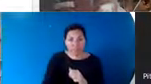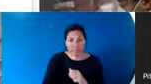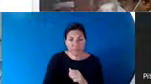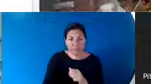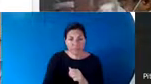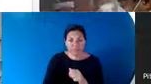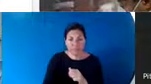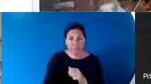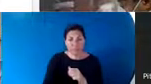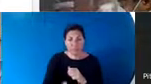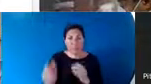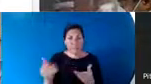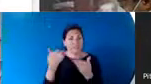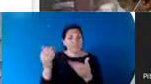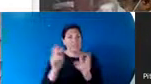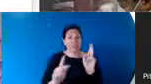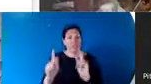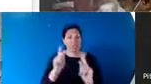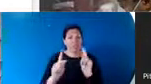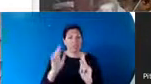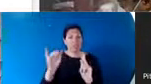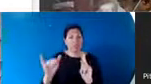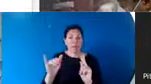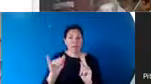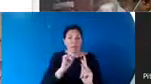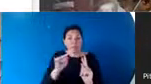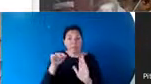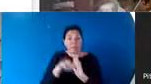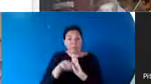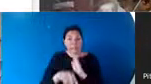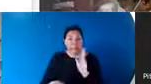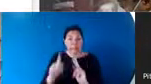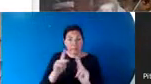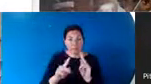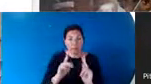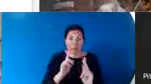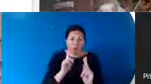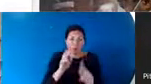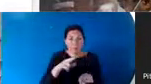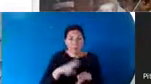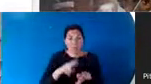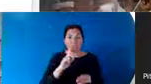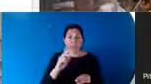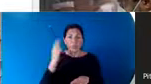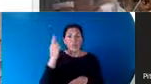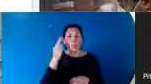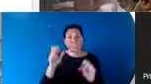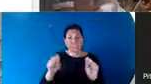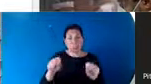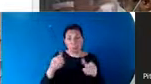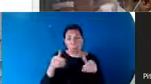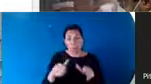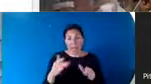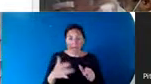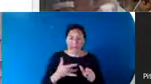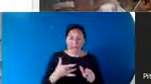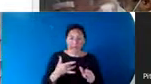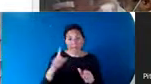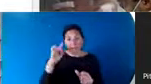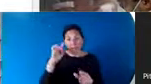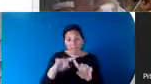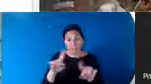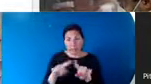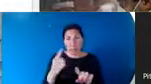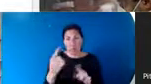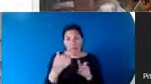proposing the Great Barrington Declaration were killing people. And of course, it was a very reasonable way of thinking differently. And I think one of the